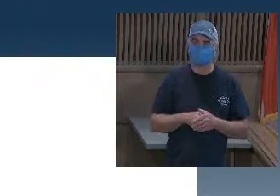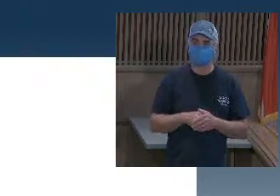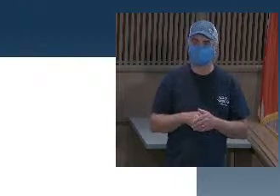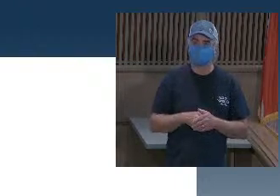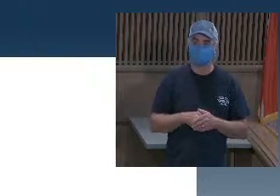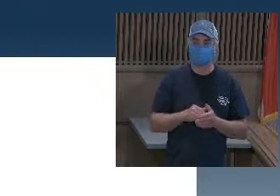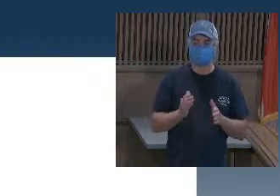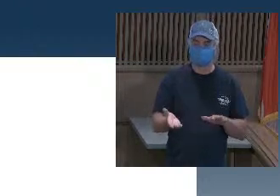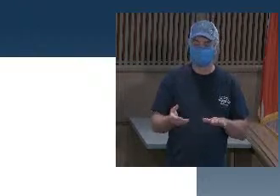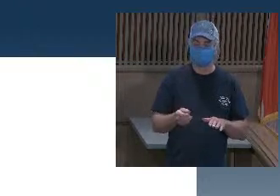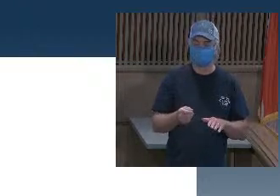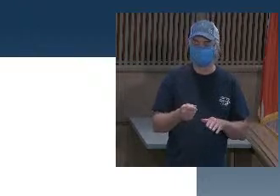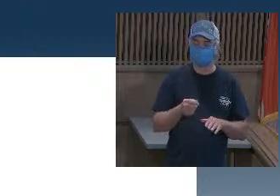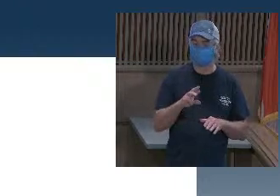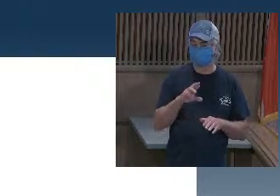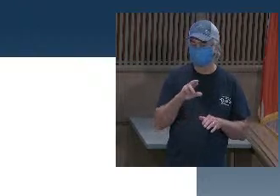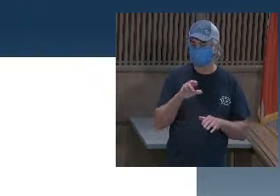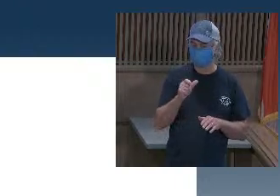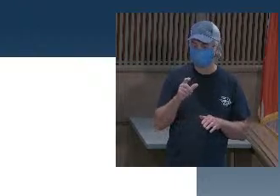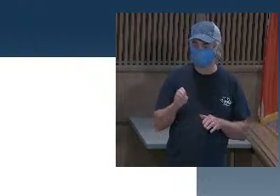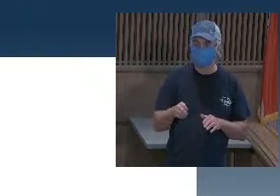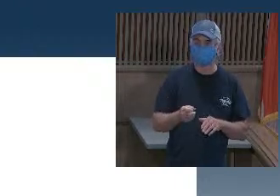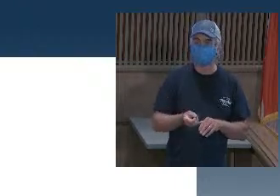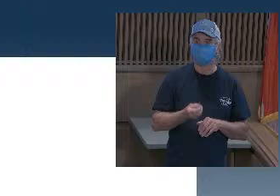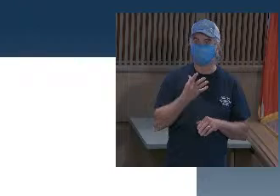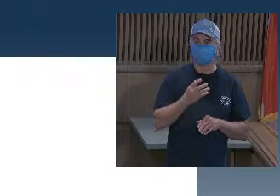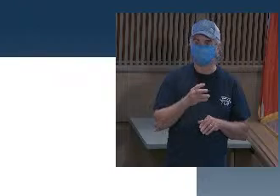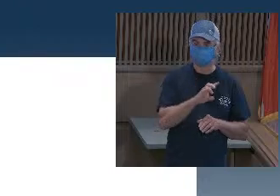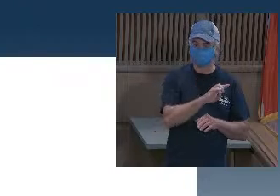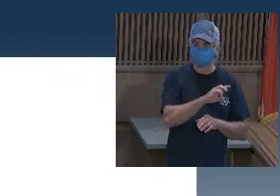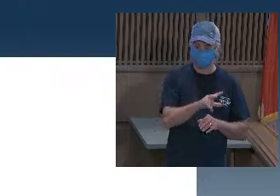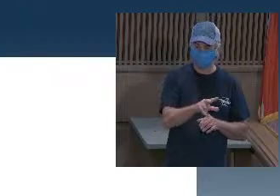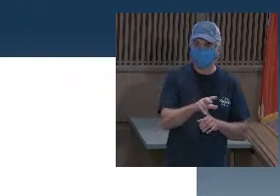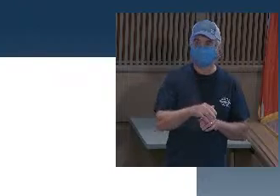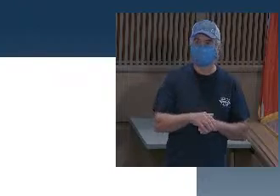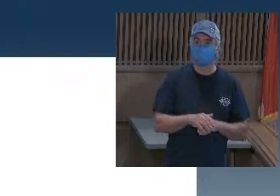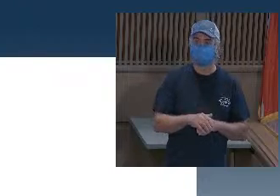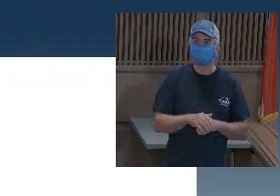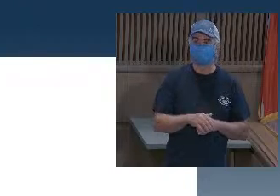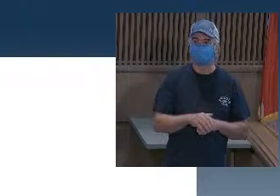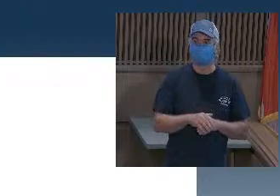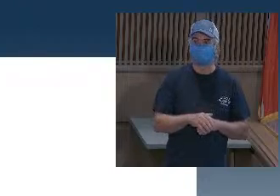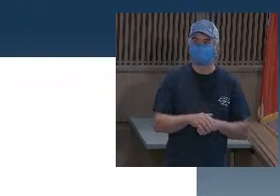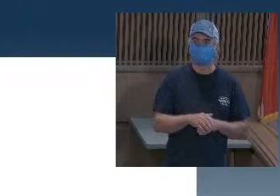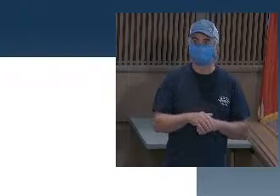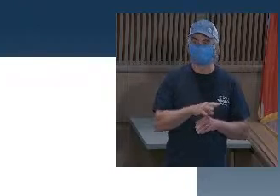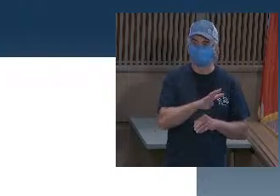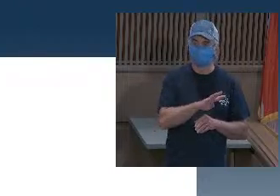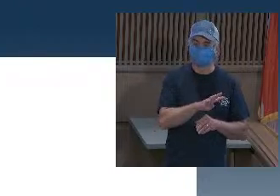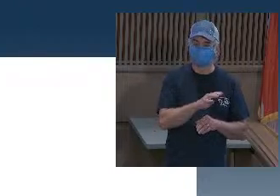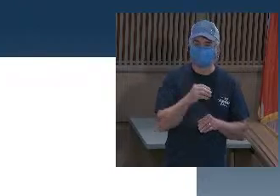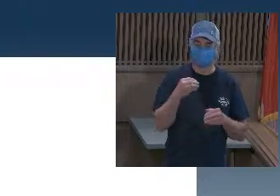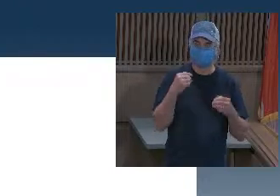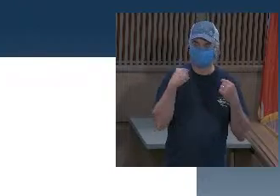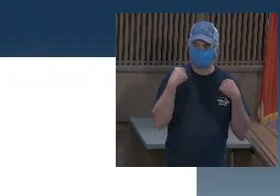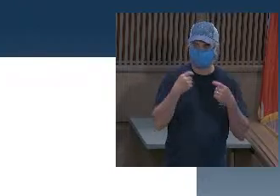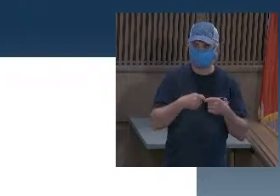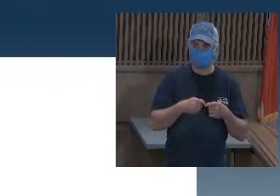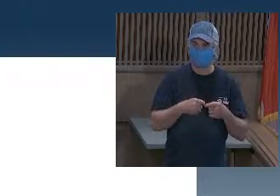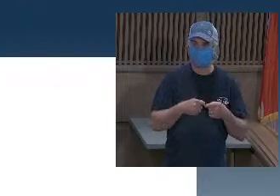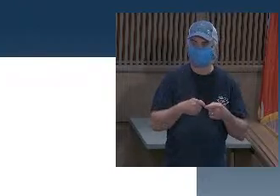Death by race and ethnicity, white, have been 73 white, 4 Latino, 3